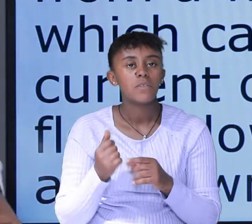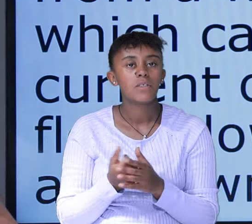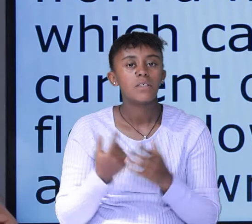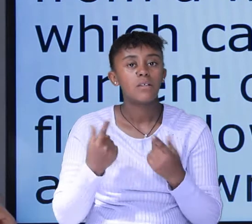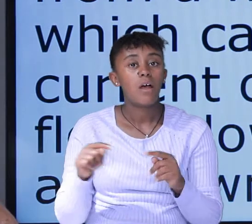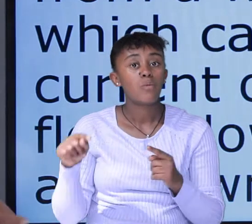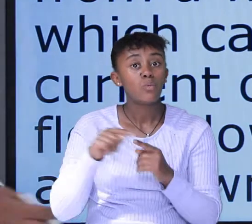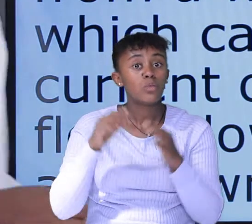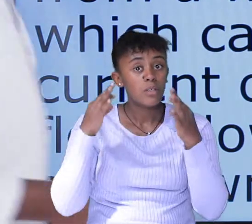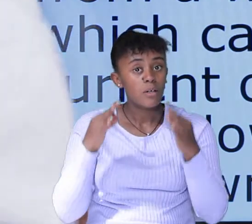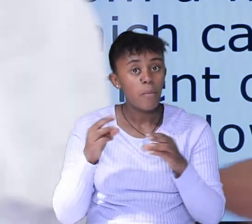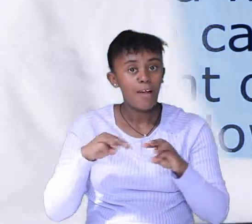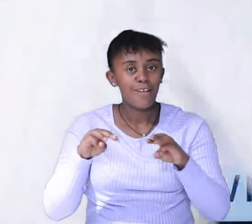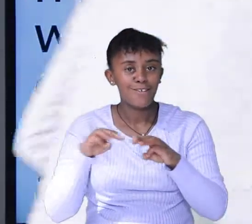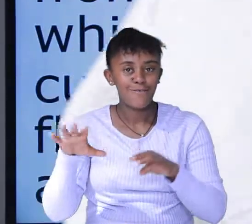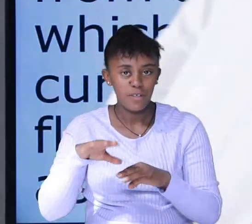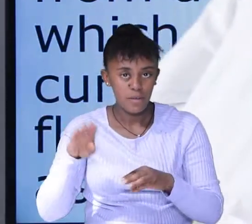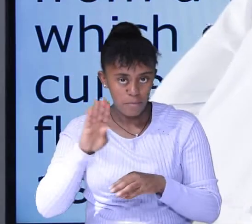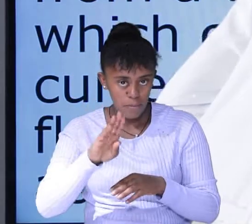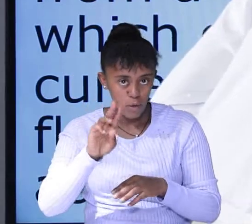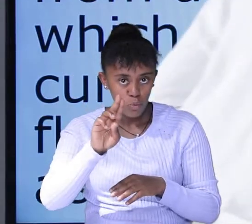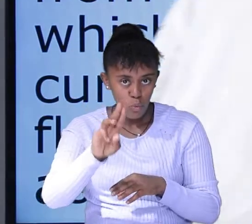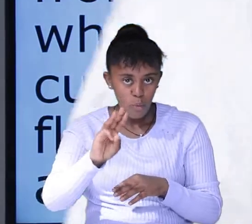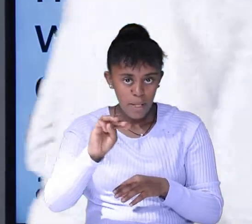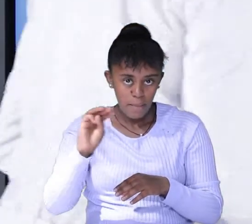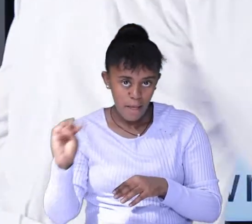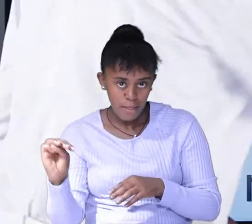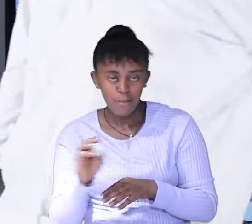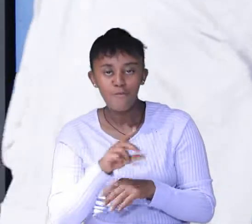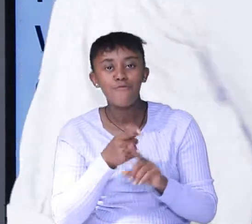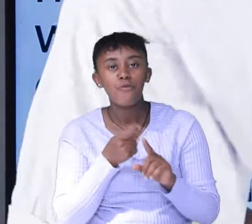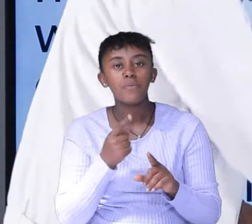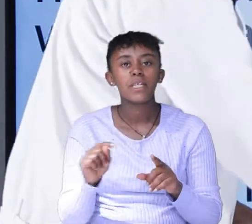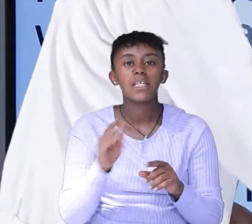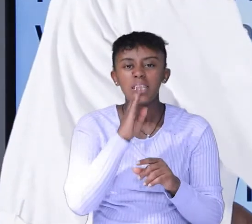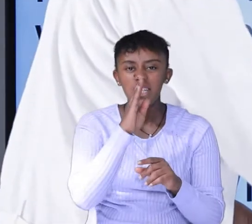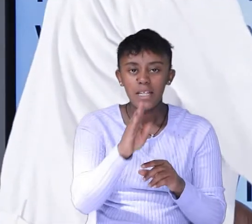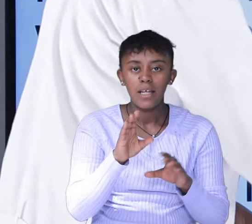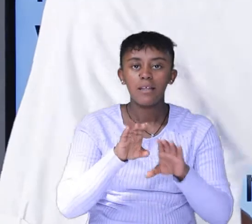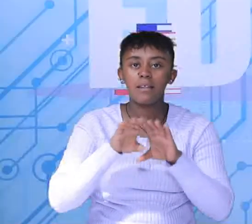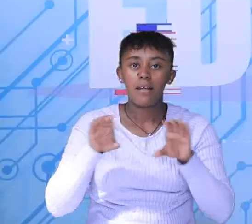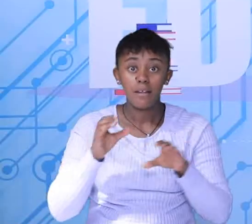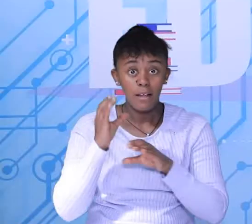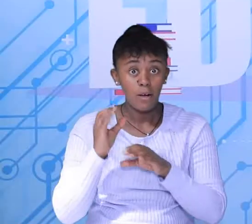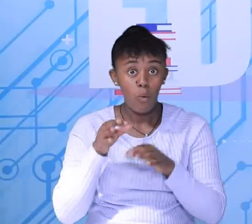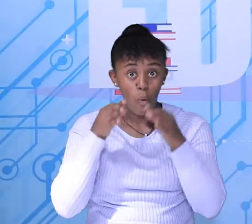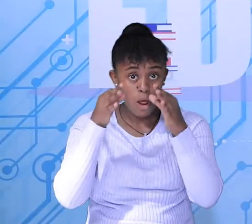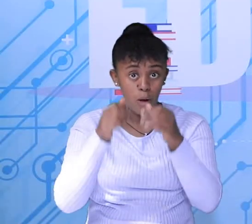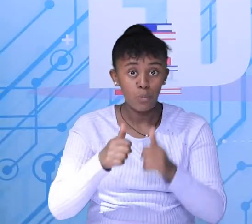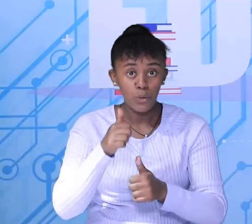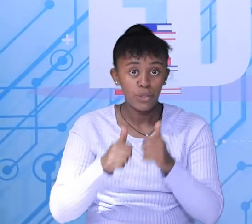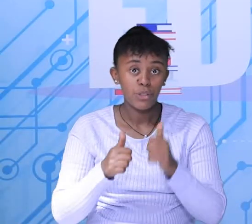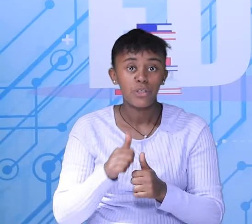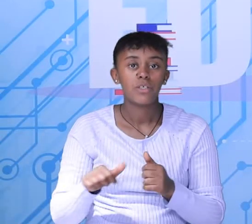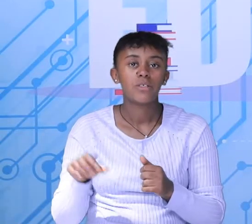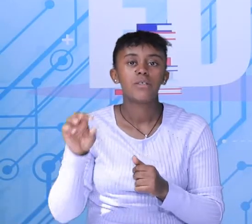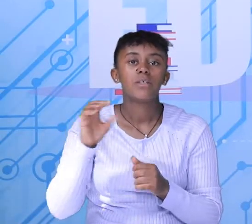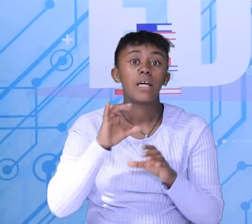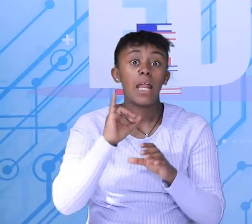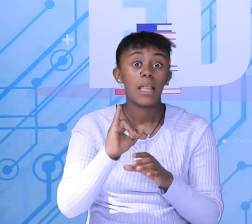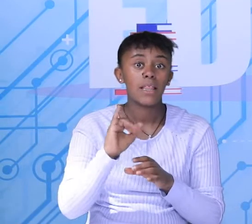normal line to the area. So this is how we determine the net torque exerted if you have n number of